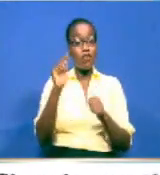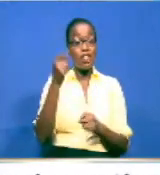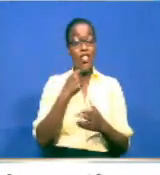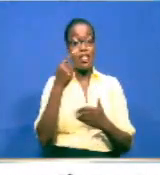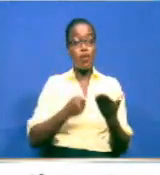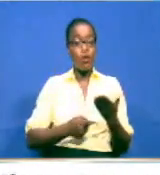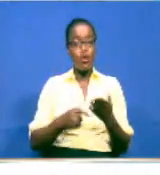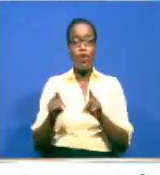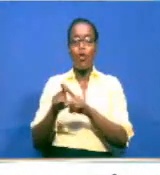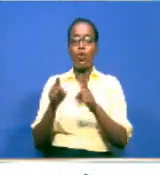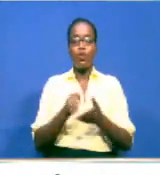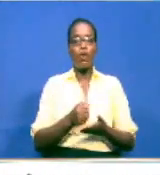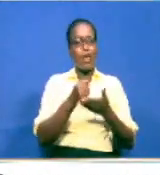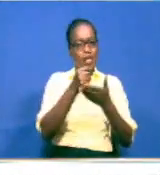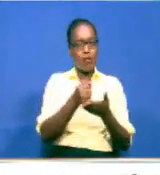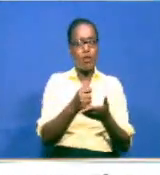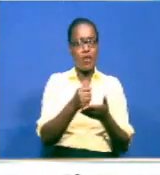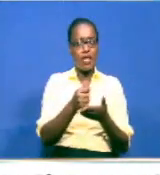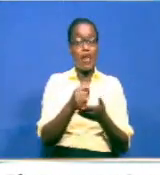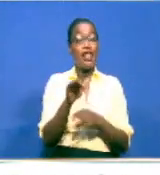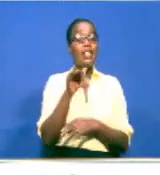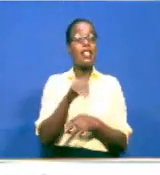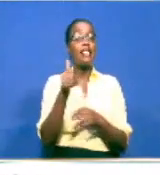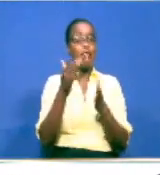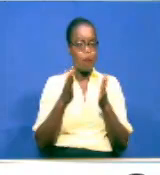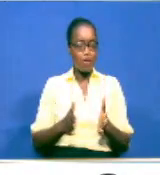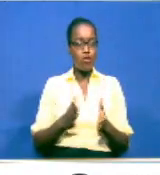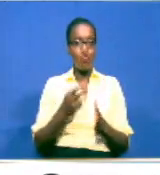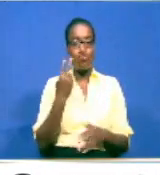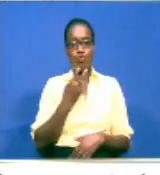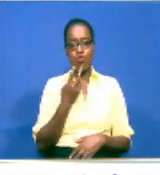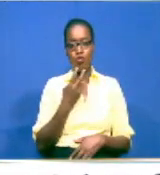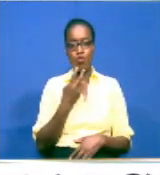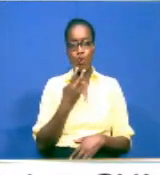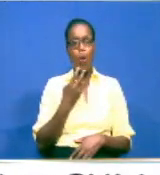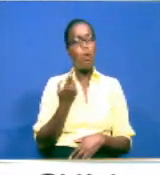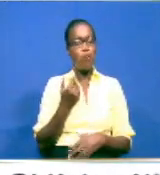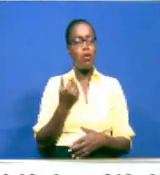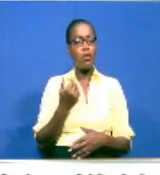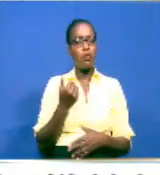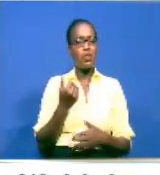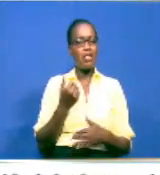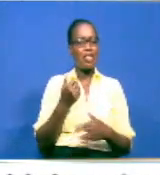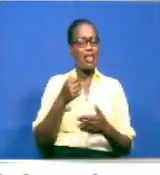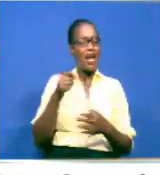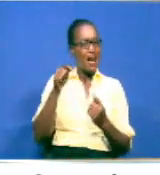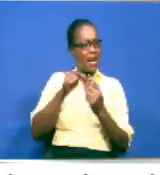will be also helping out and asked anybody who had been violated by the curfew or by the